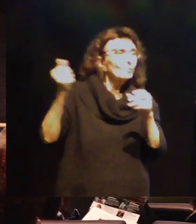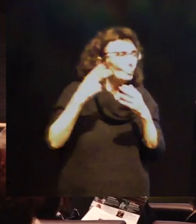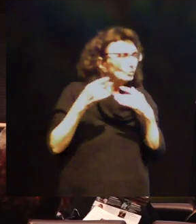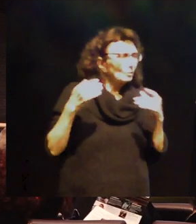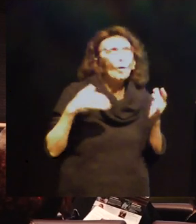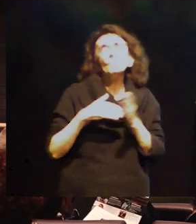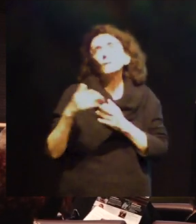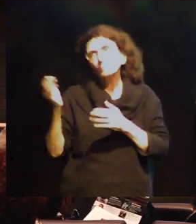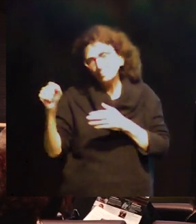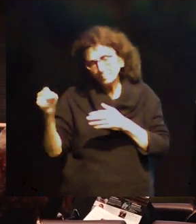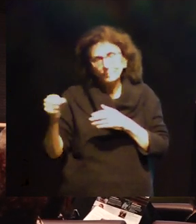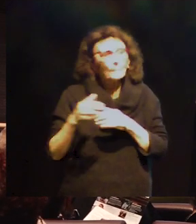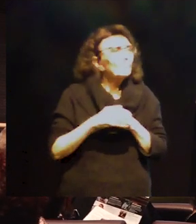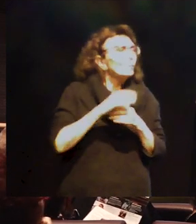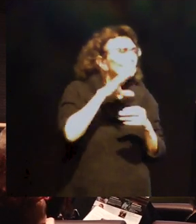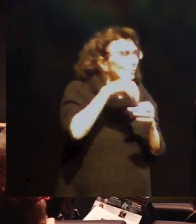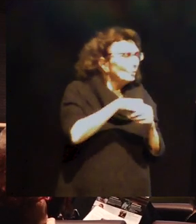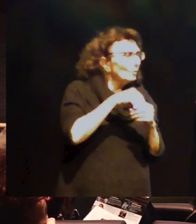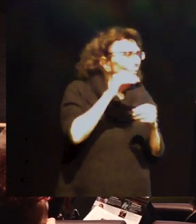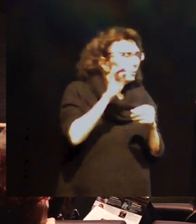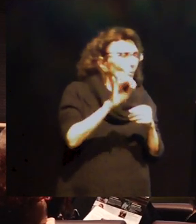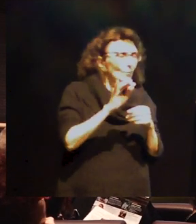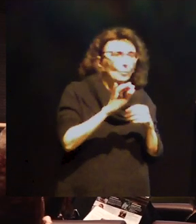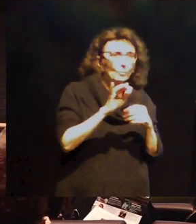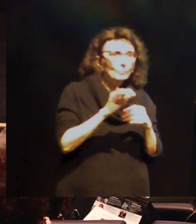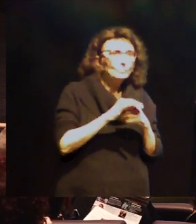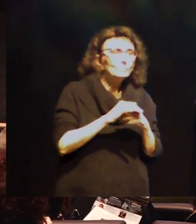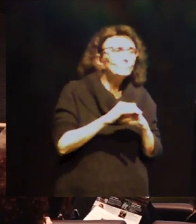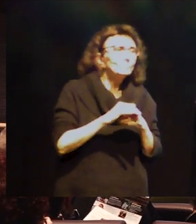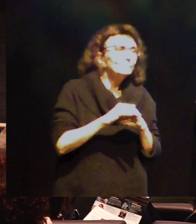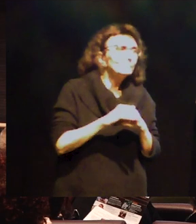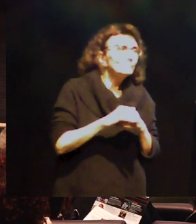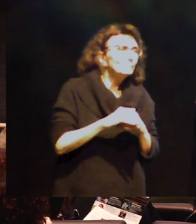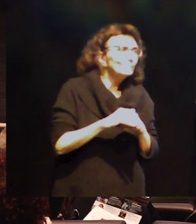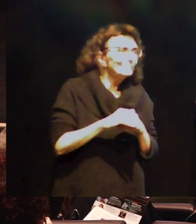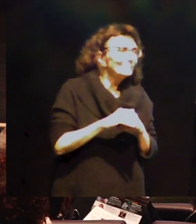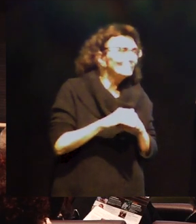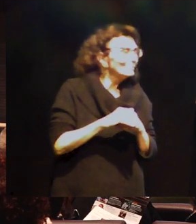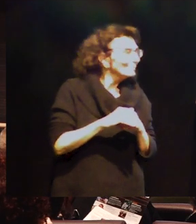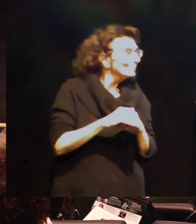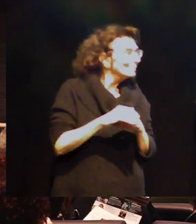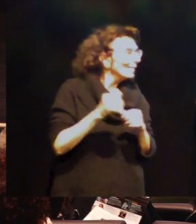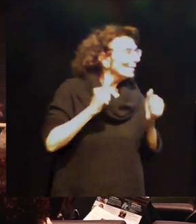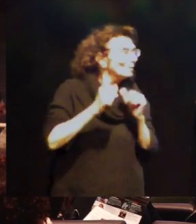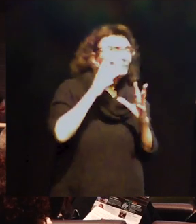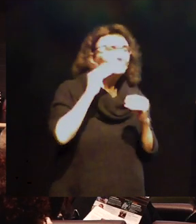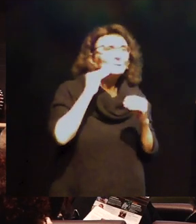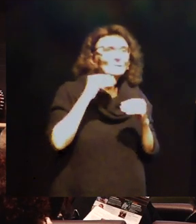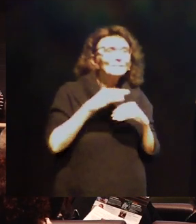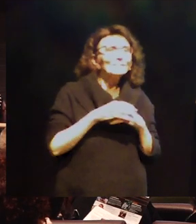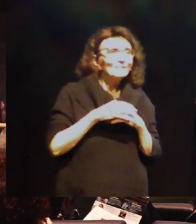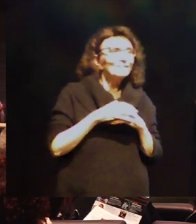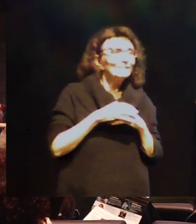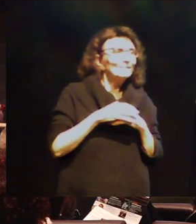times. And many times, and who have been part of that sort of authentic theater experience. I'm sure